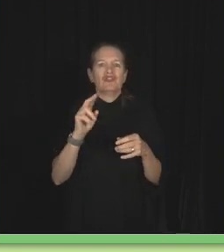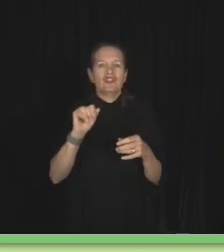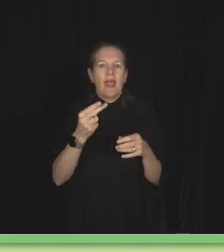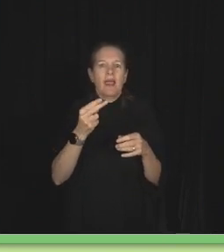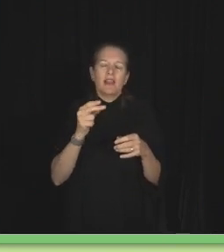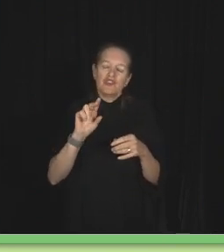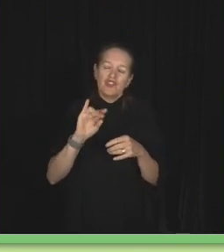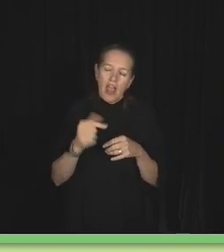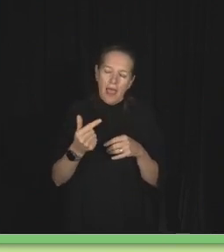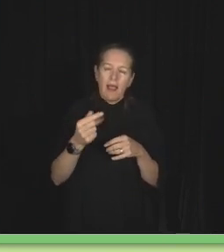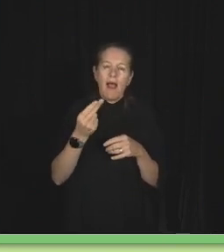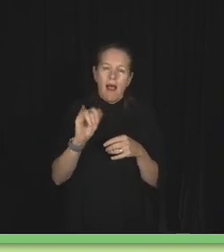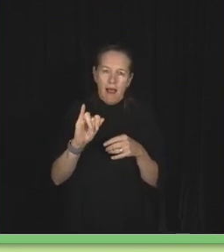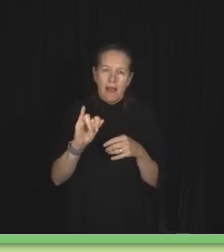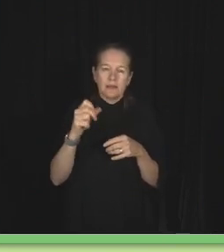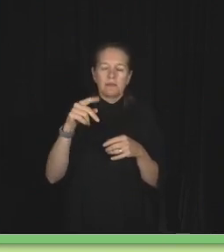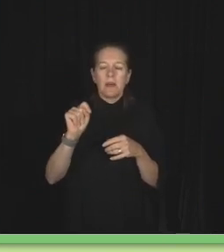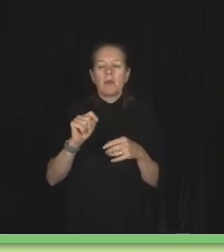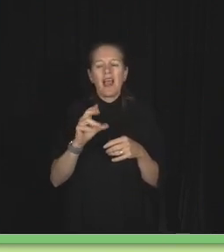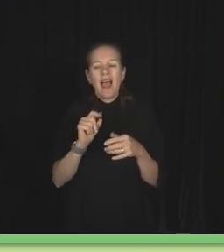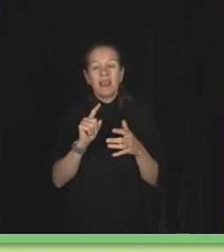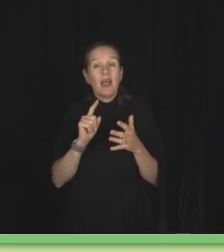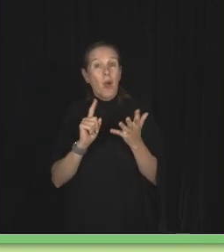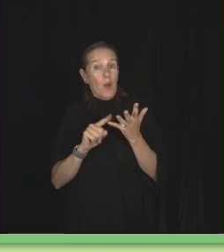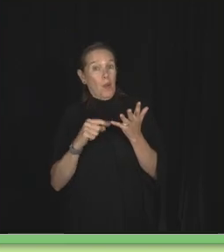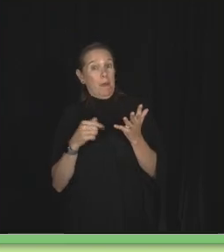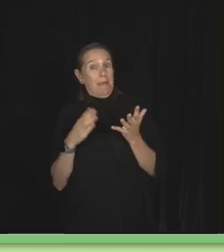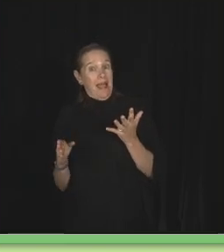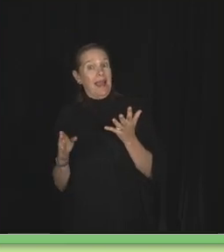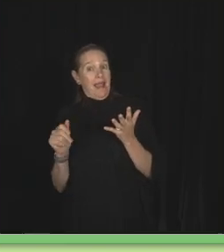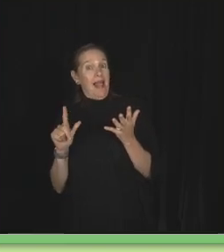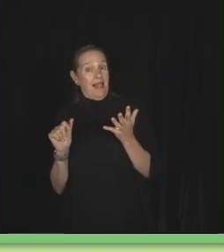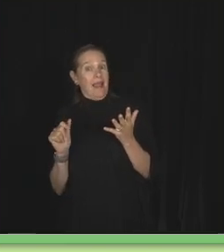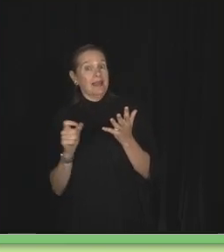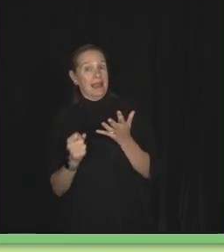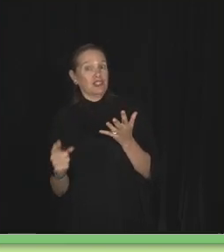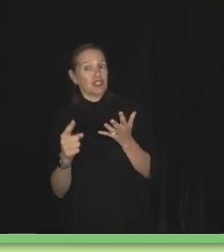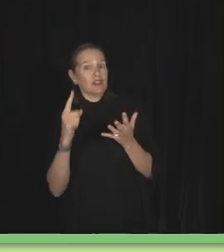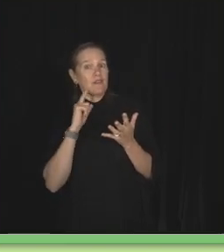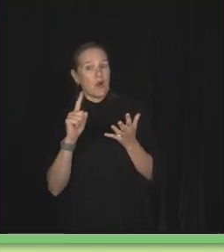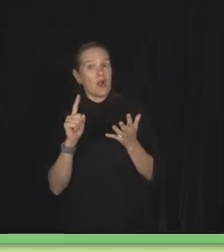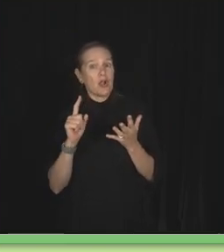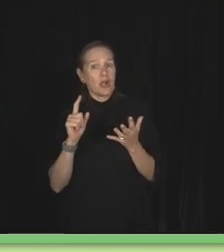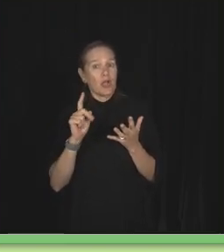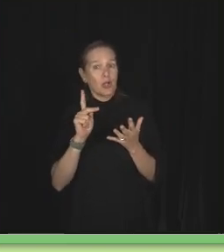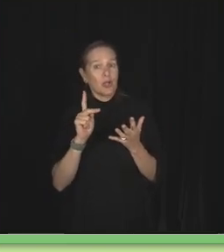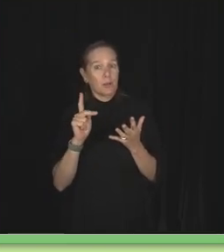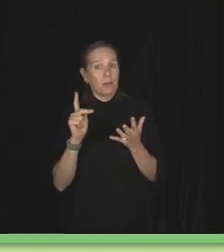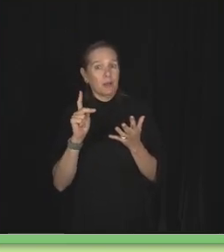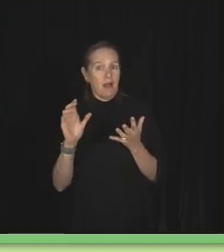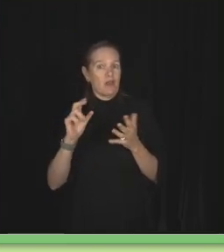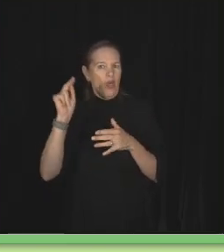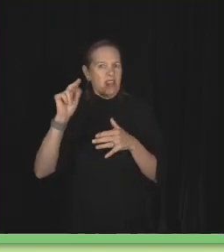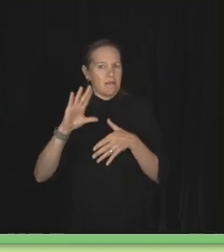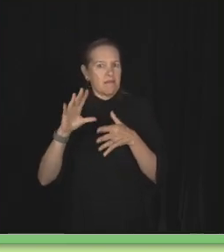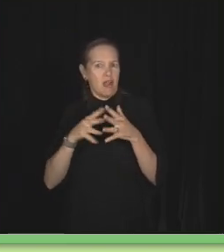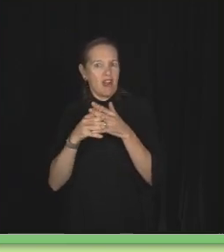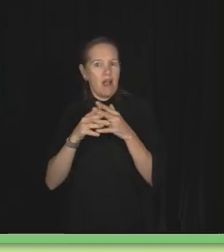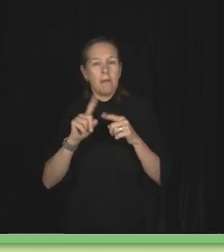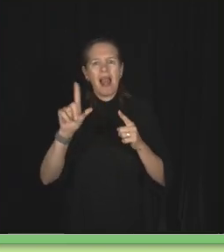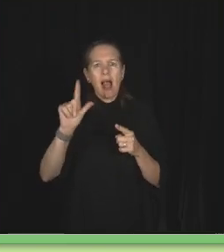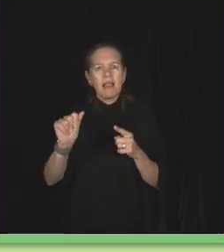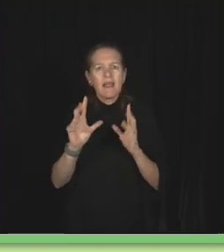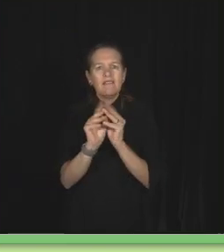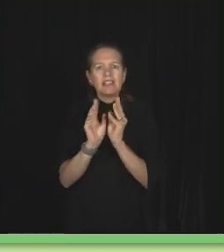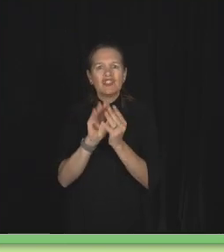September. And then we had a little curveball. We were planning to go to LA next year for KubeCon NA, but the LA Convention Center is going to